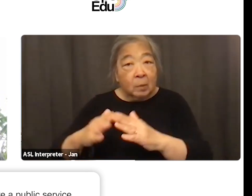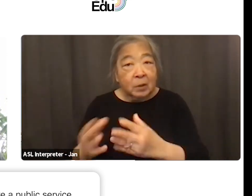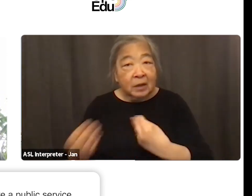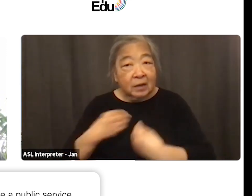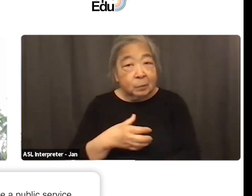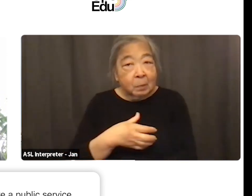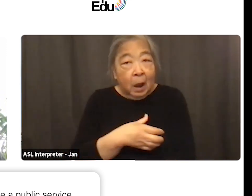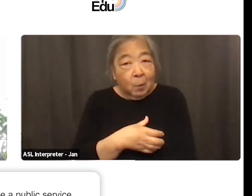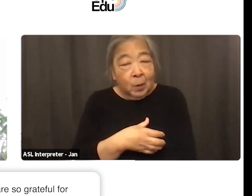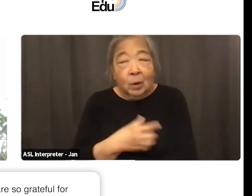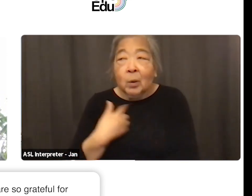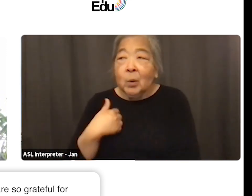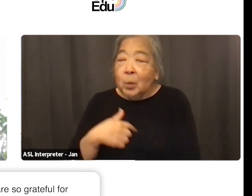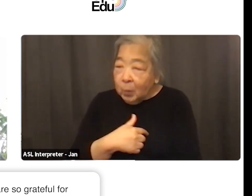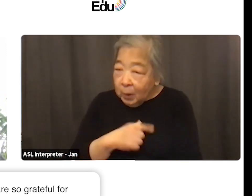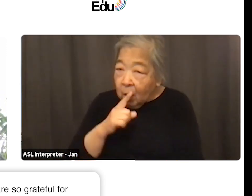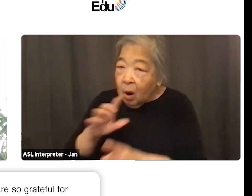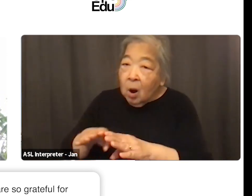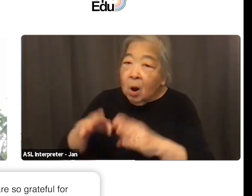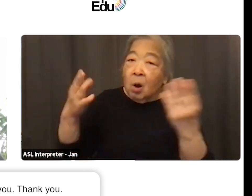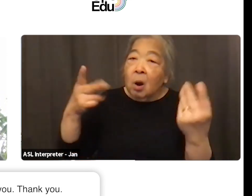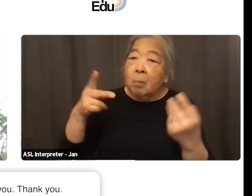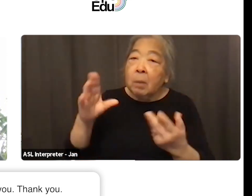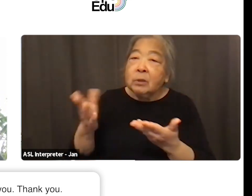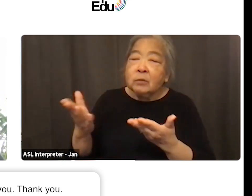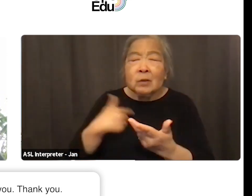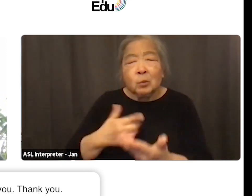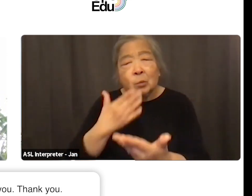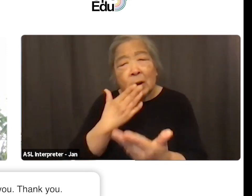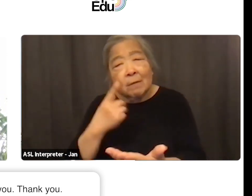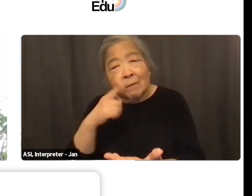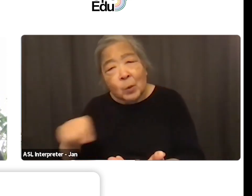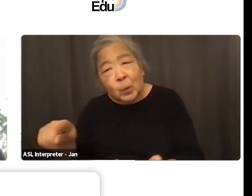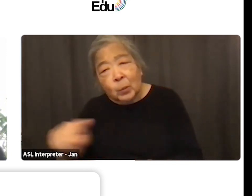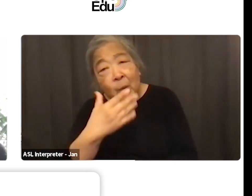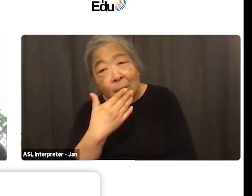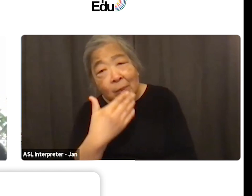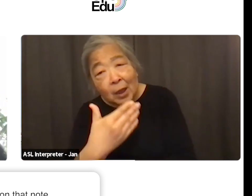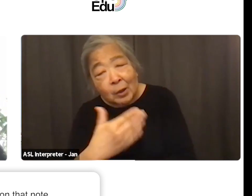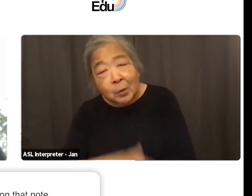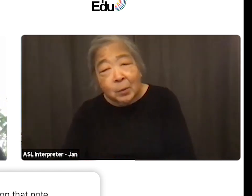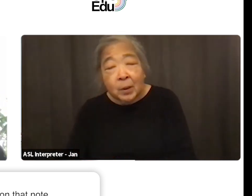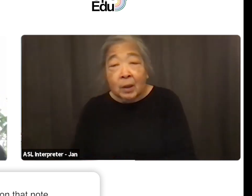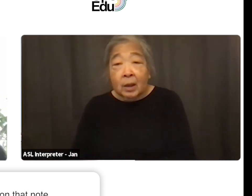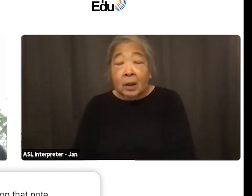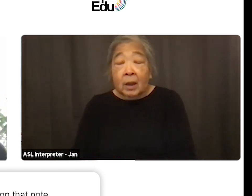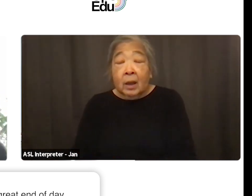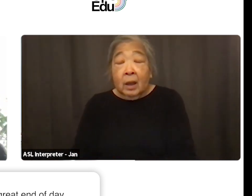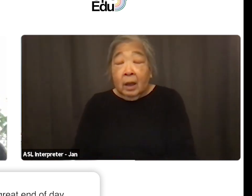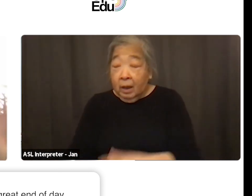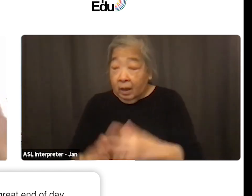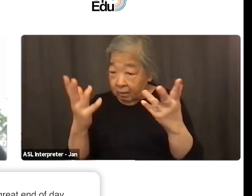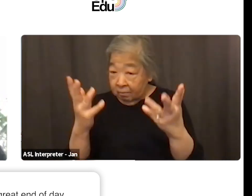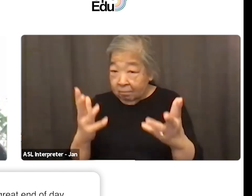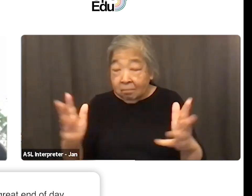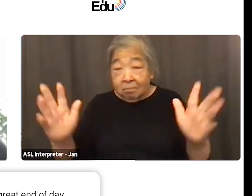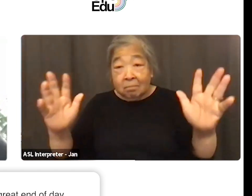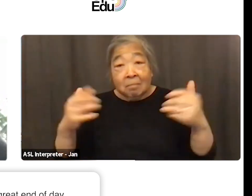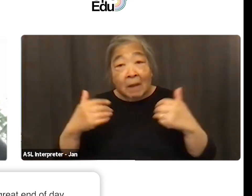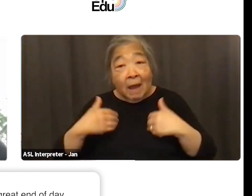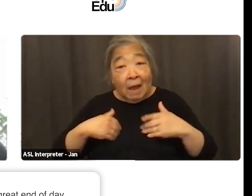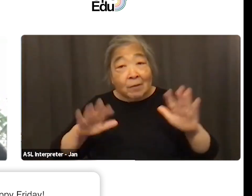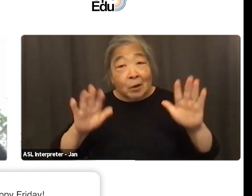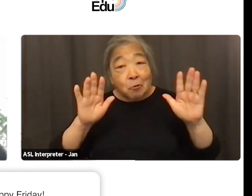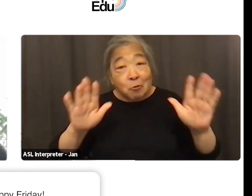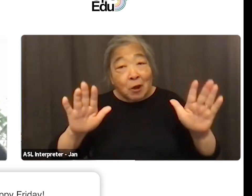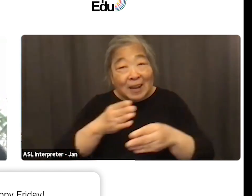are a public service, and we are so grateful for you. Thank you, thank you, thank you. And on that note, have a great end